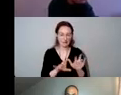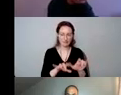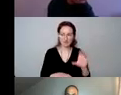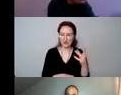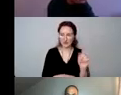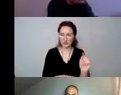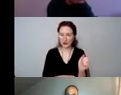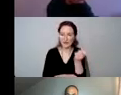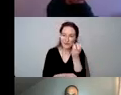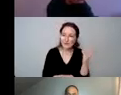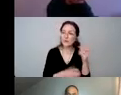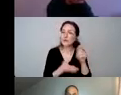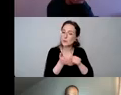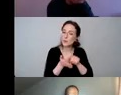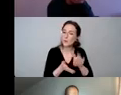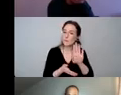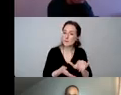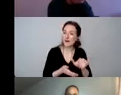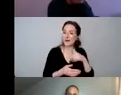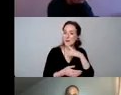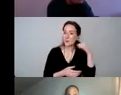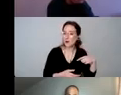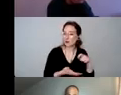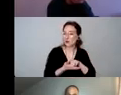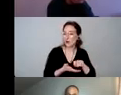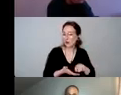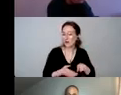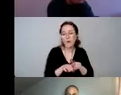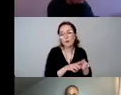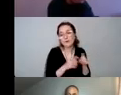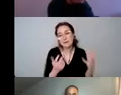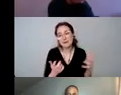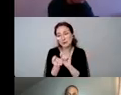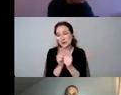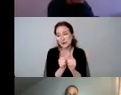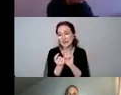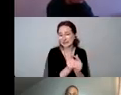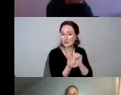by Russian authors, but there are also lots of translations.